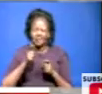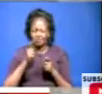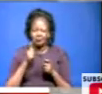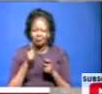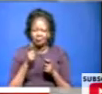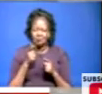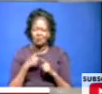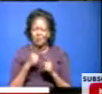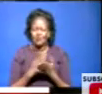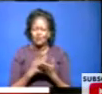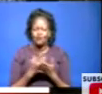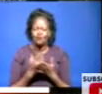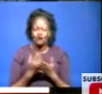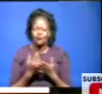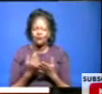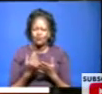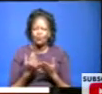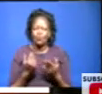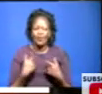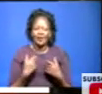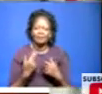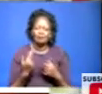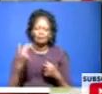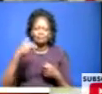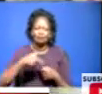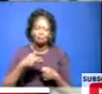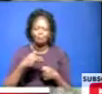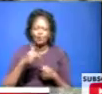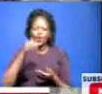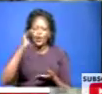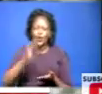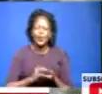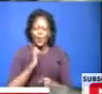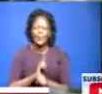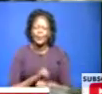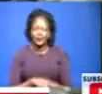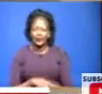despite the price of a liter of super petrol and diesel reducing by a shilling.